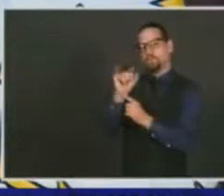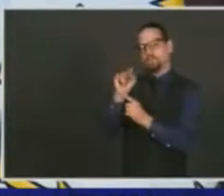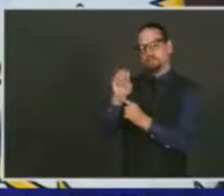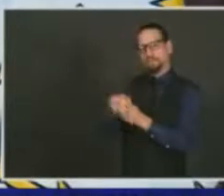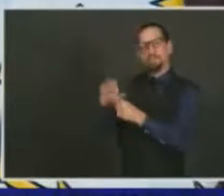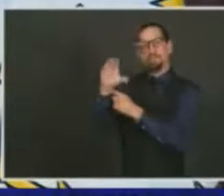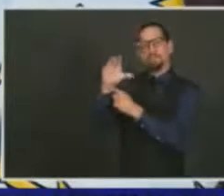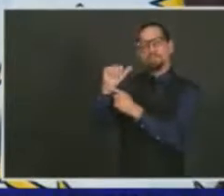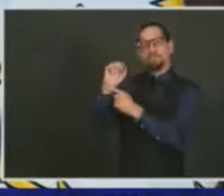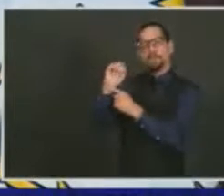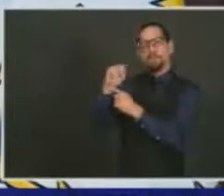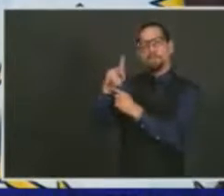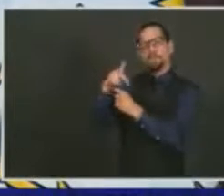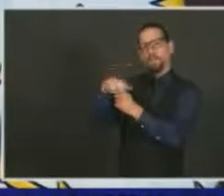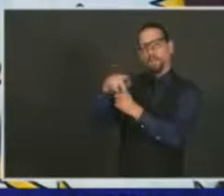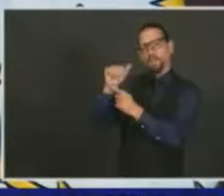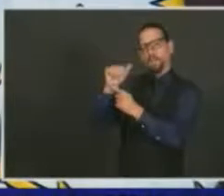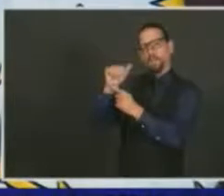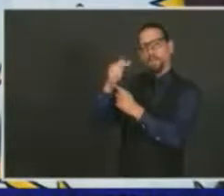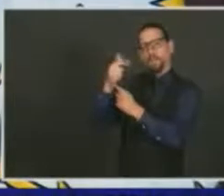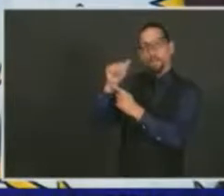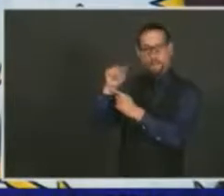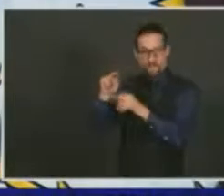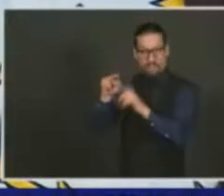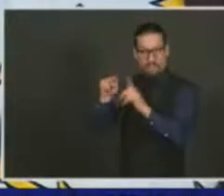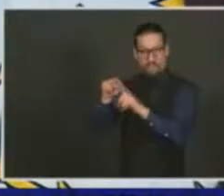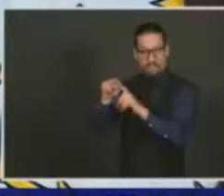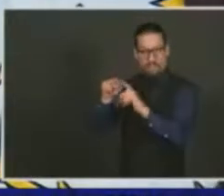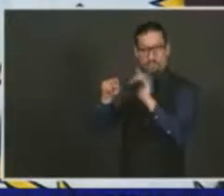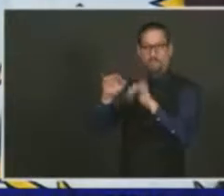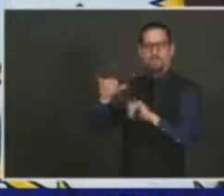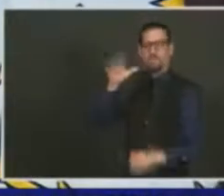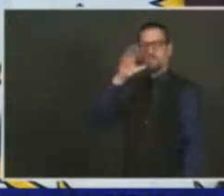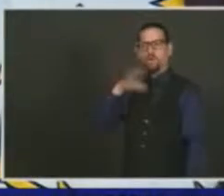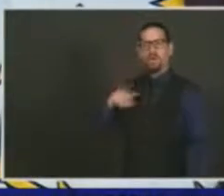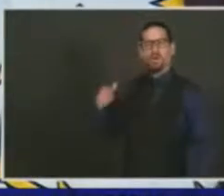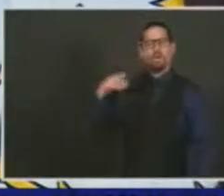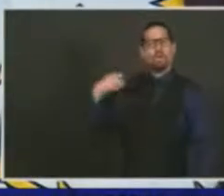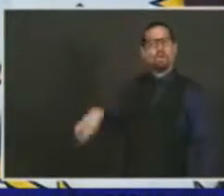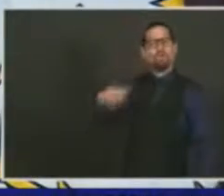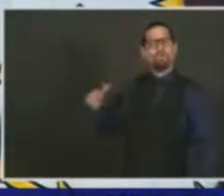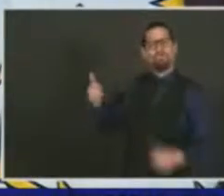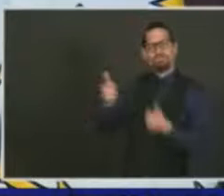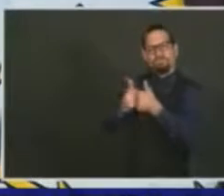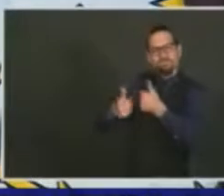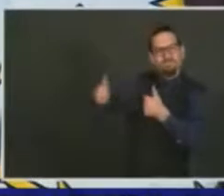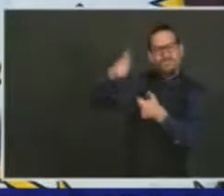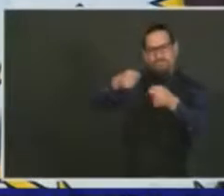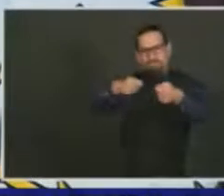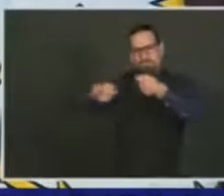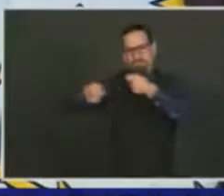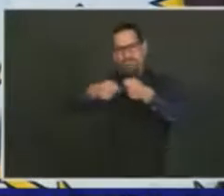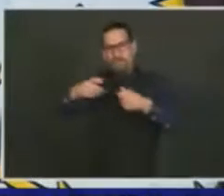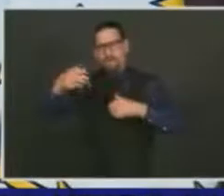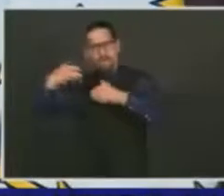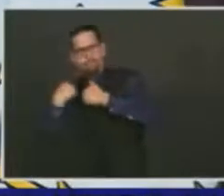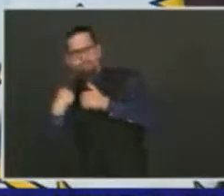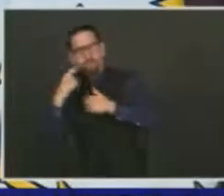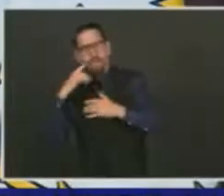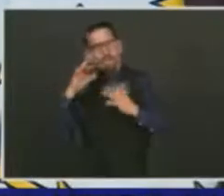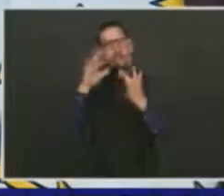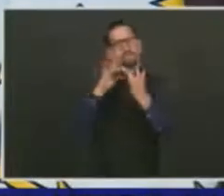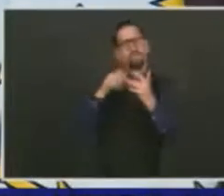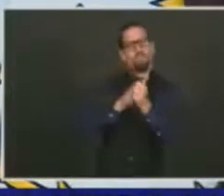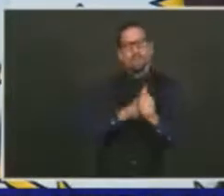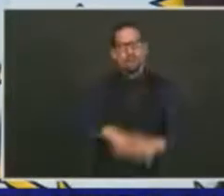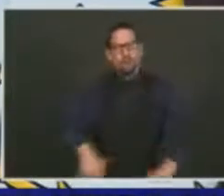to see because she works 7 days a week until 11 o'clock at night running our contact tracing team. And when I